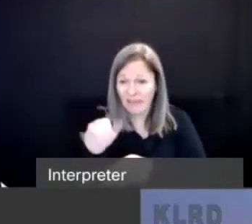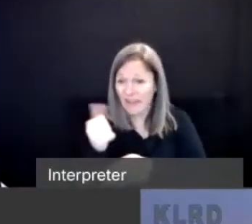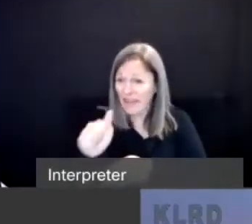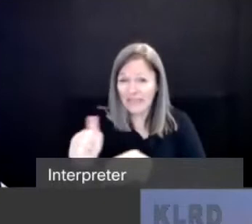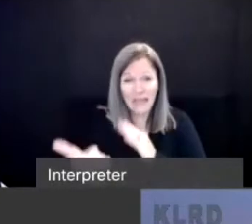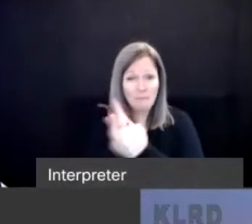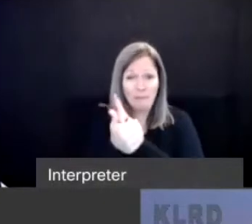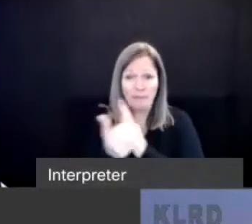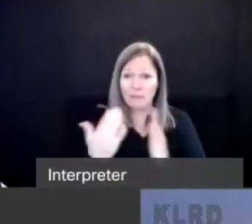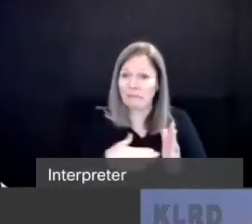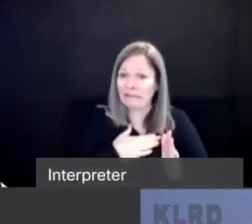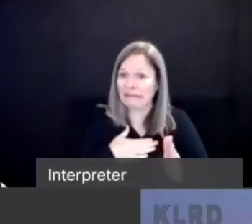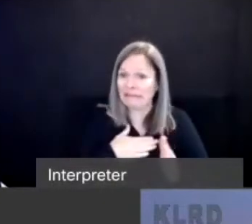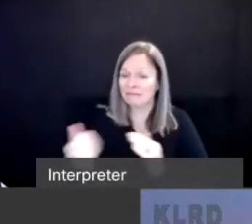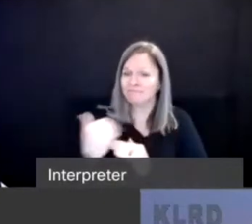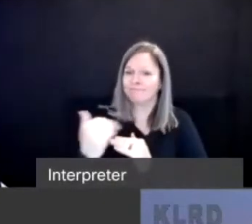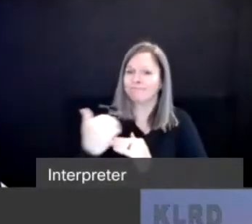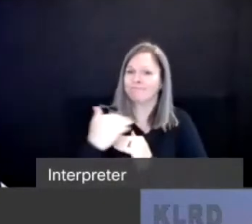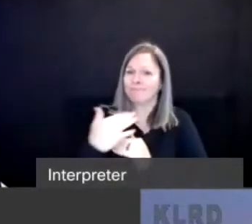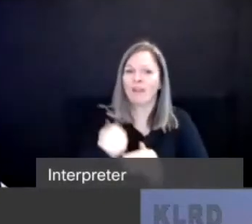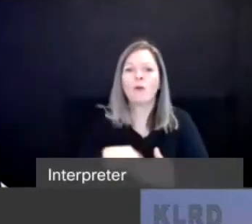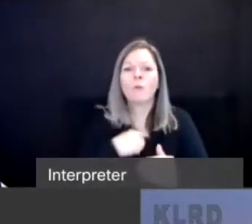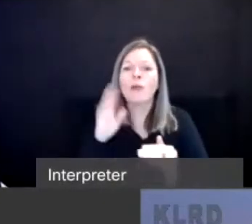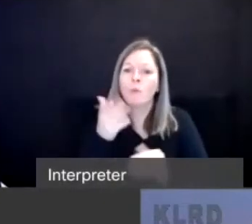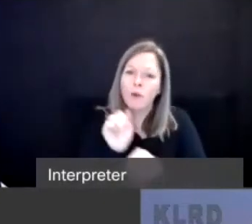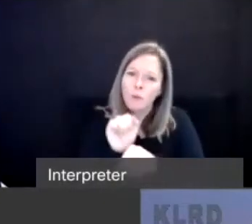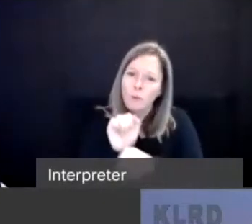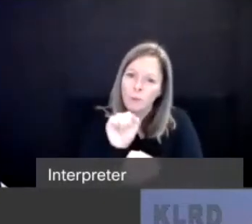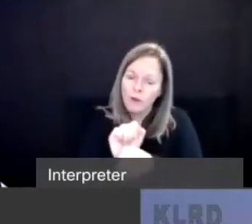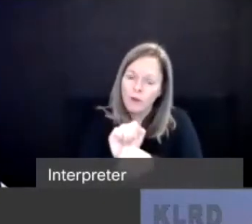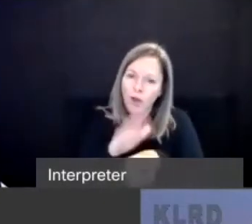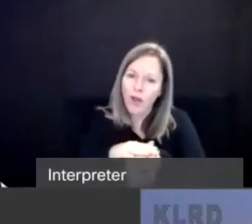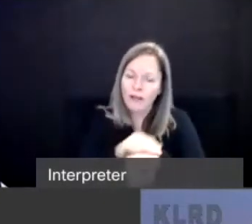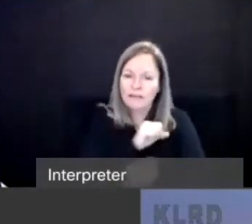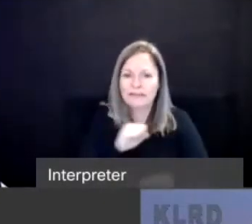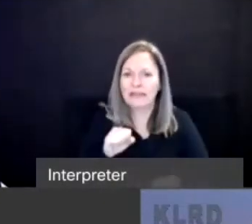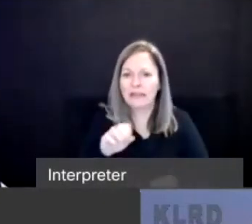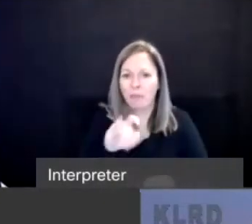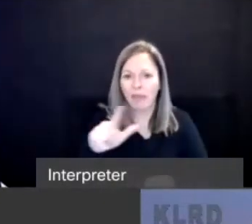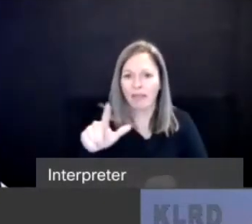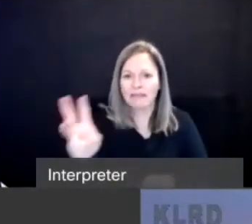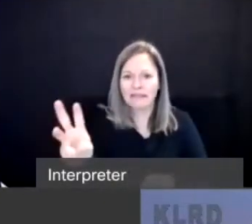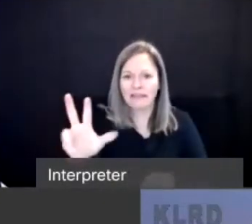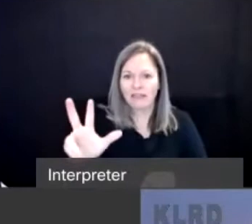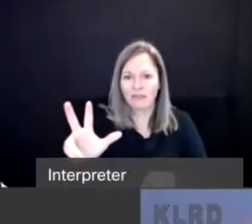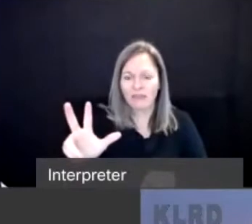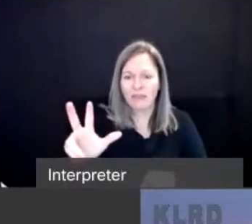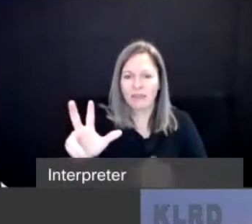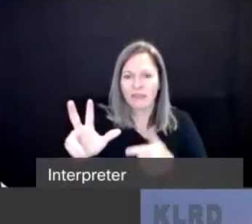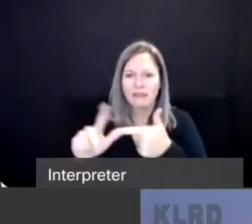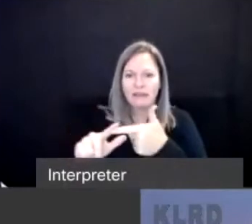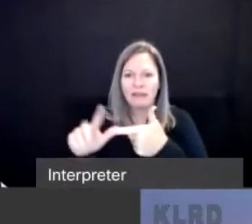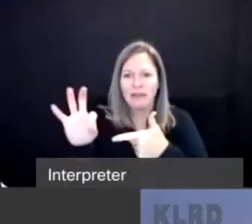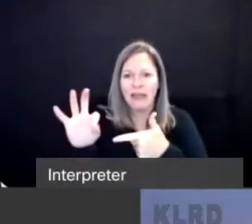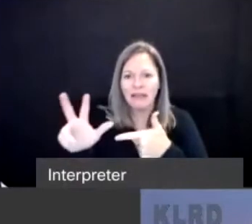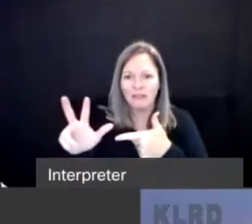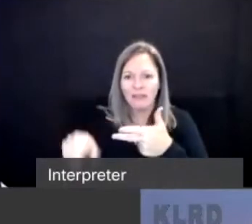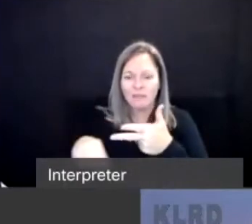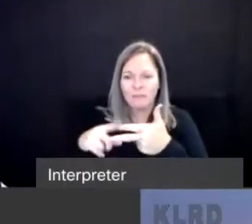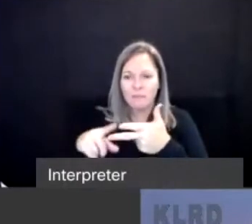get those in. But we will be working on Senate Bill 63, 93,